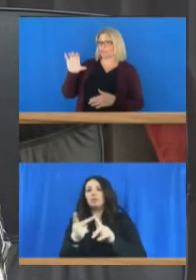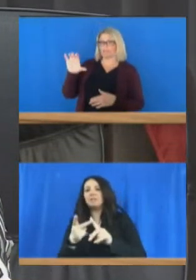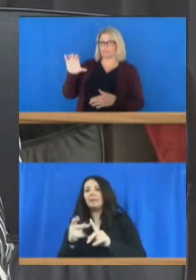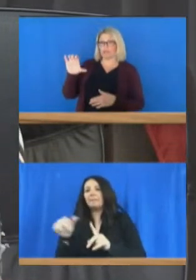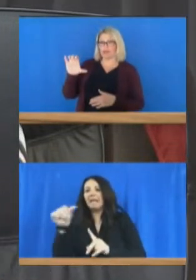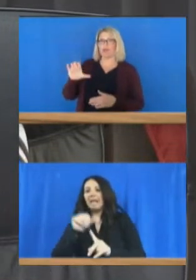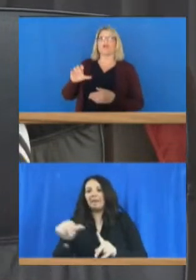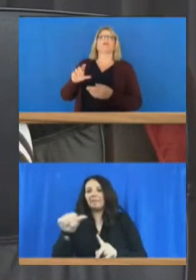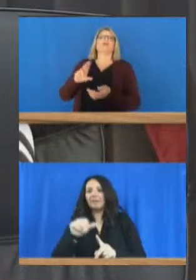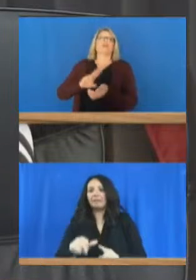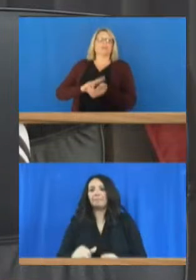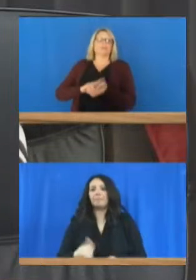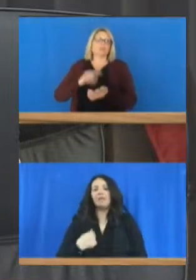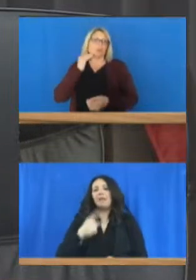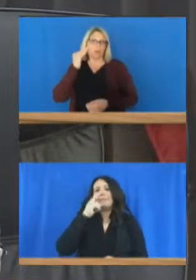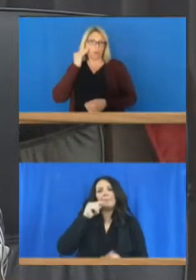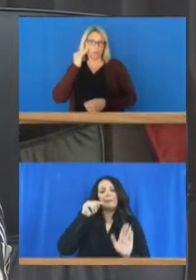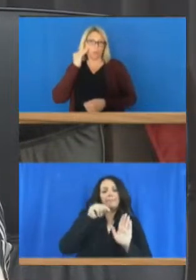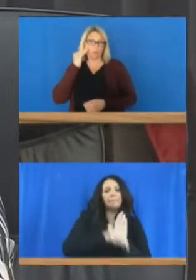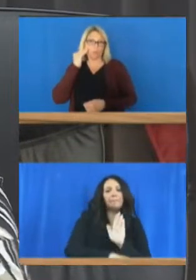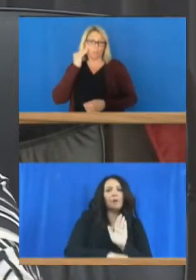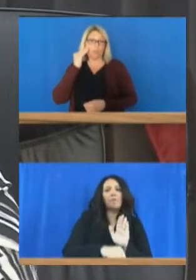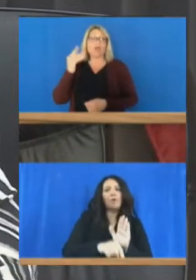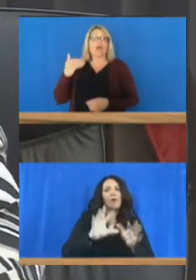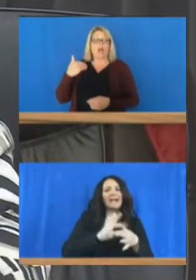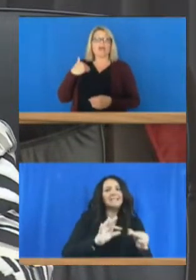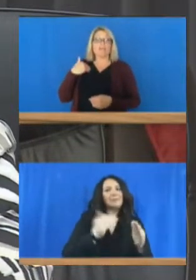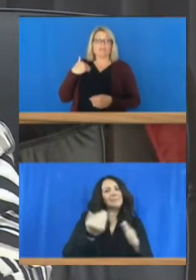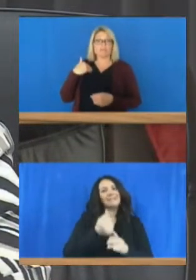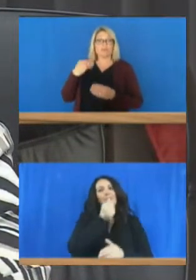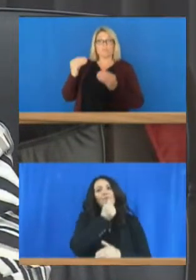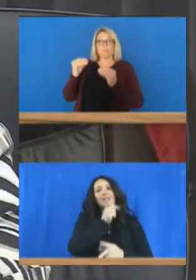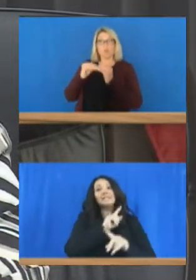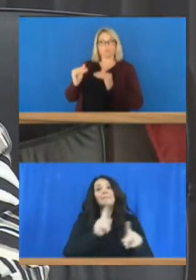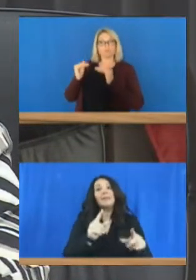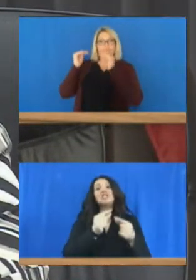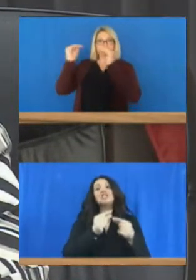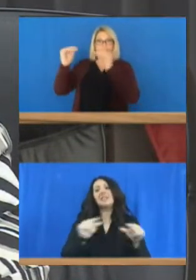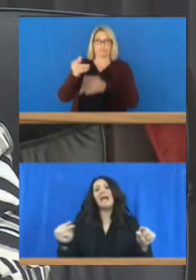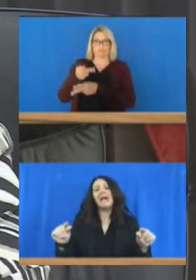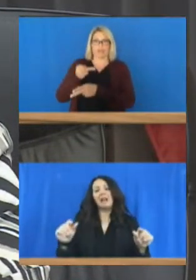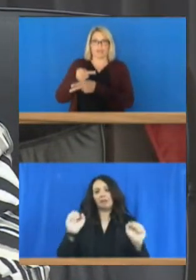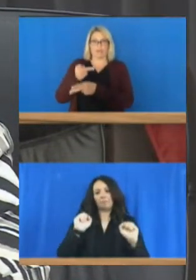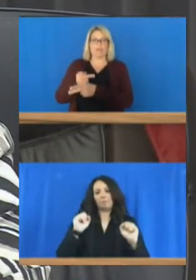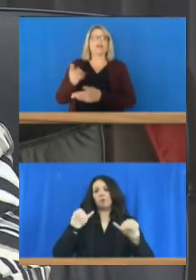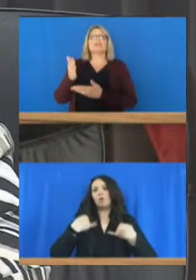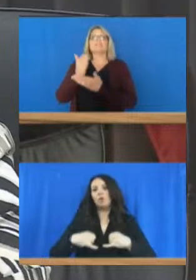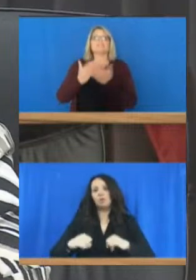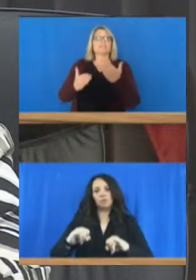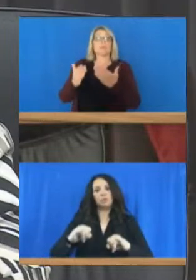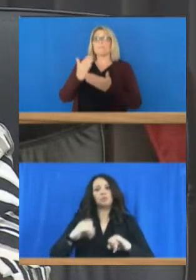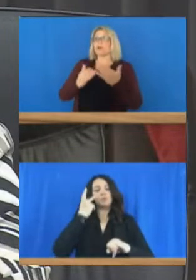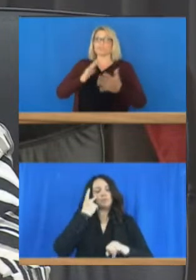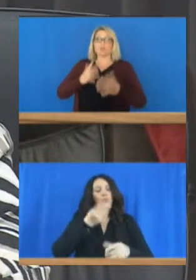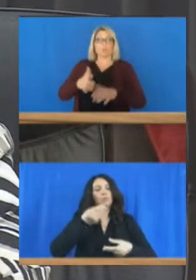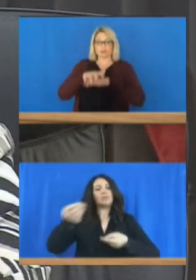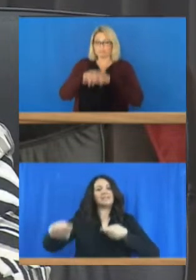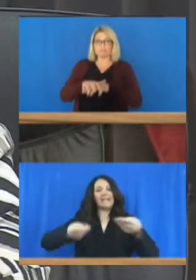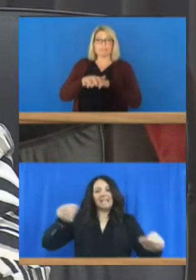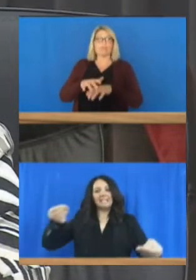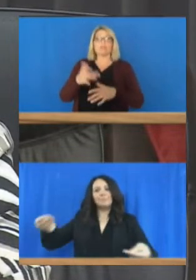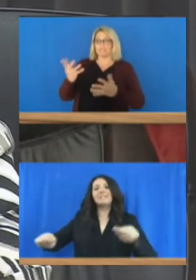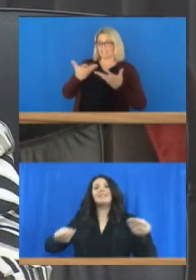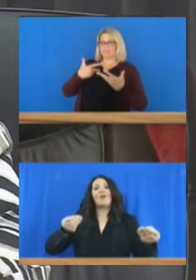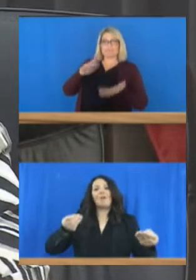hope will always be that, again, people will have a large amount of protection from their first dose, but that immunity won't kick in until 2 to 3 weeks after that